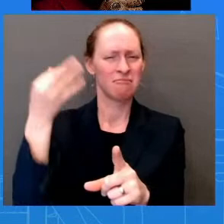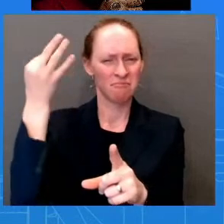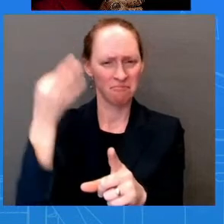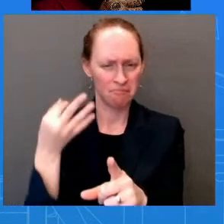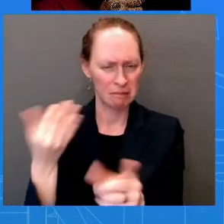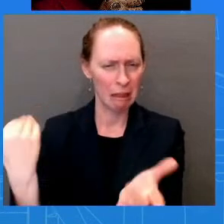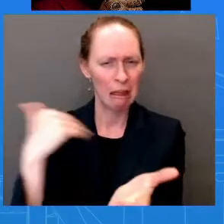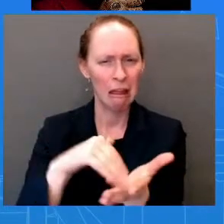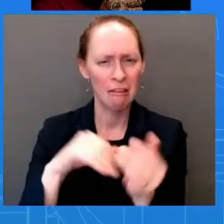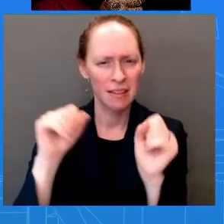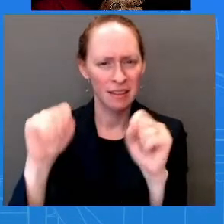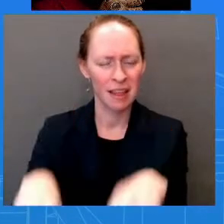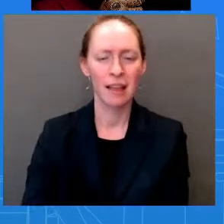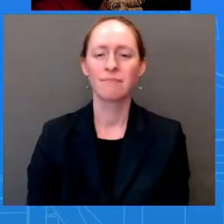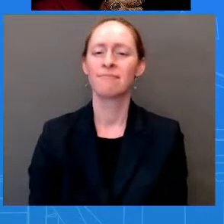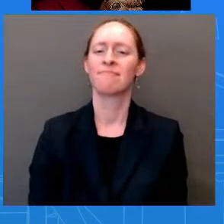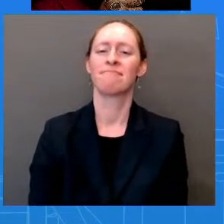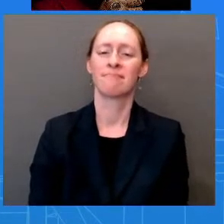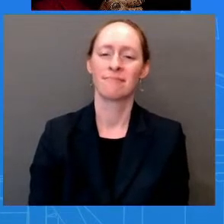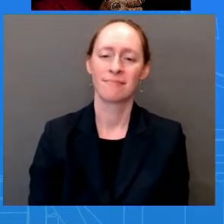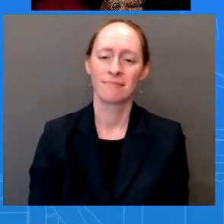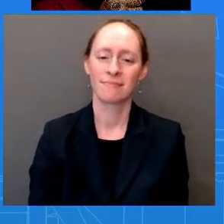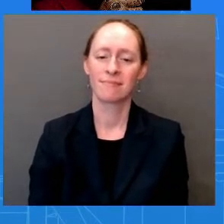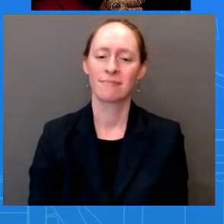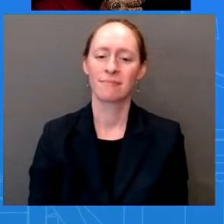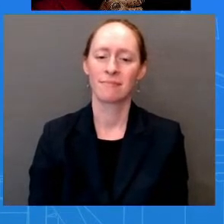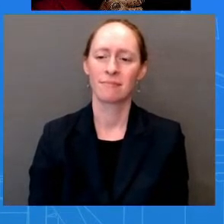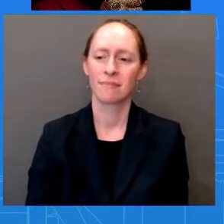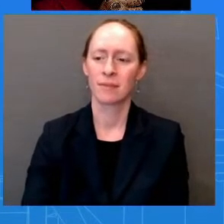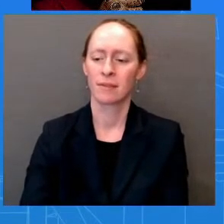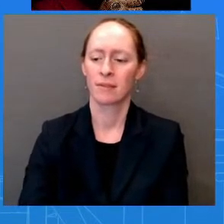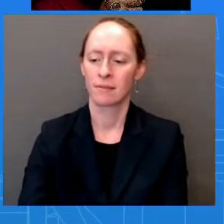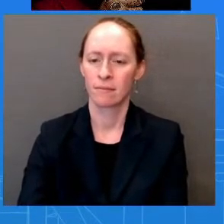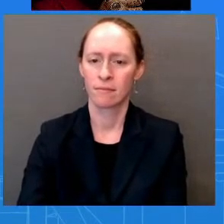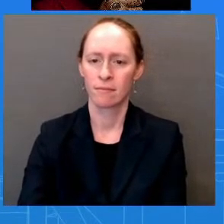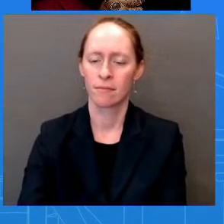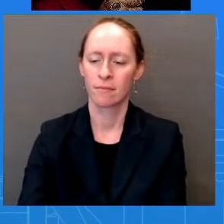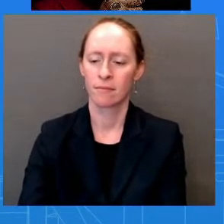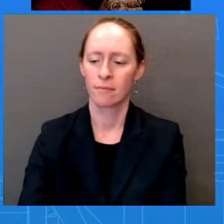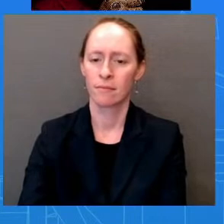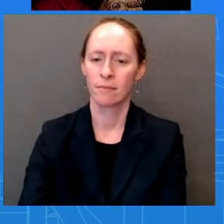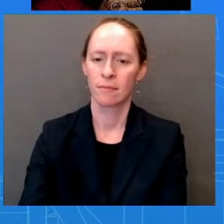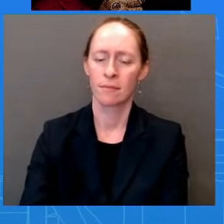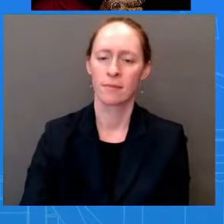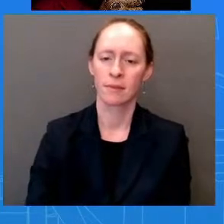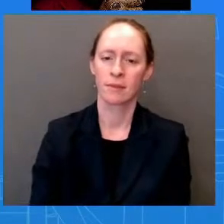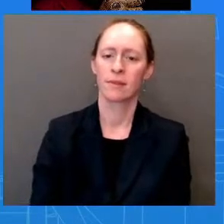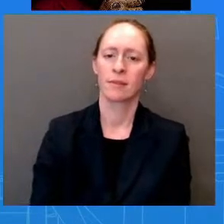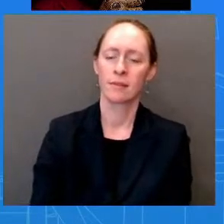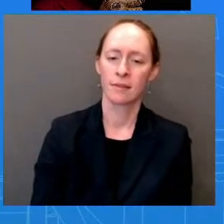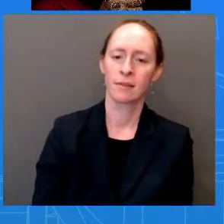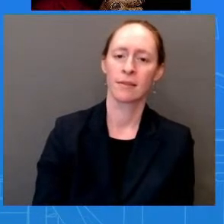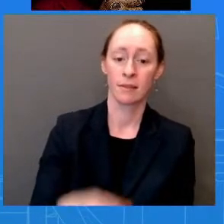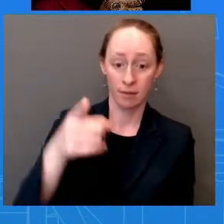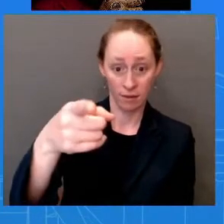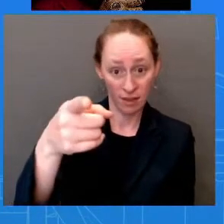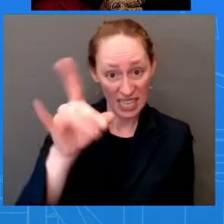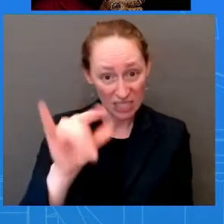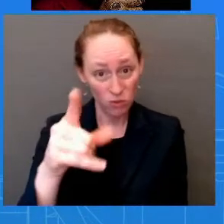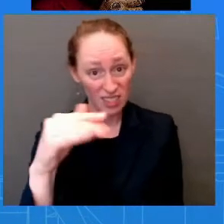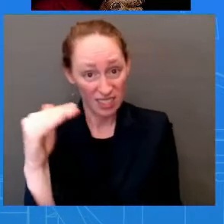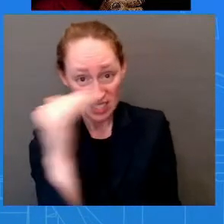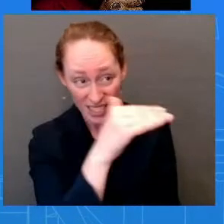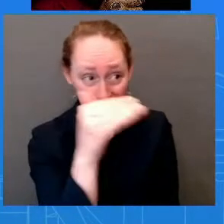Congress doing this. Is the White House actively working to get Congress to address this in the lame duck? So look, as I've